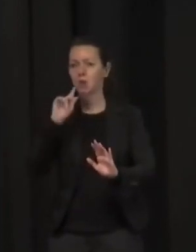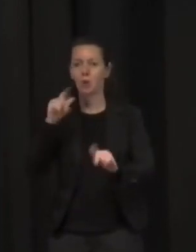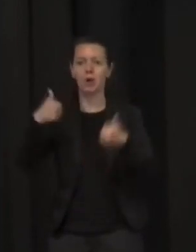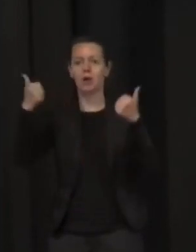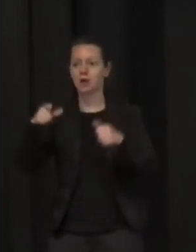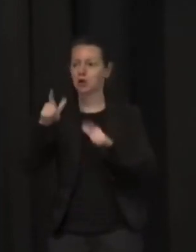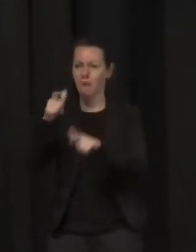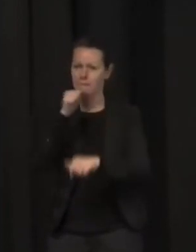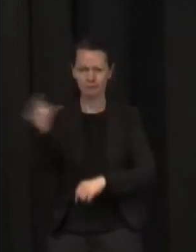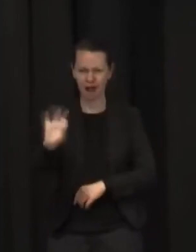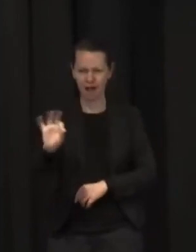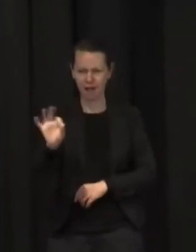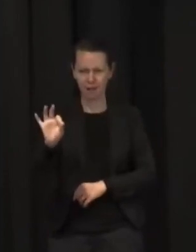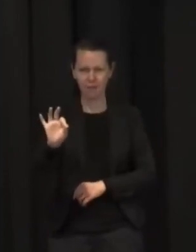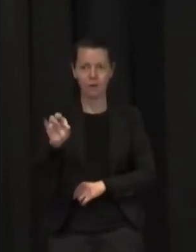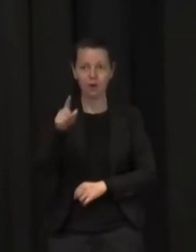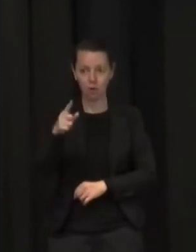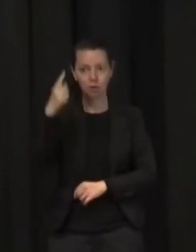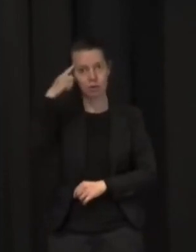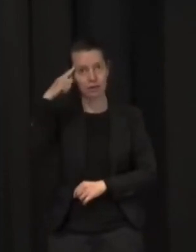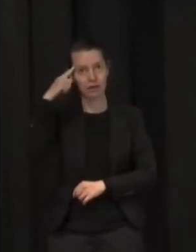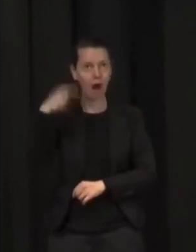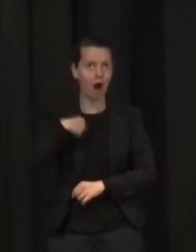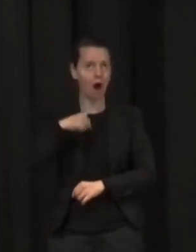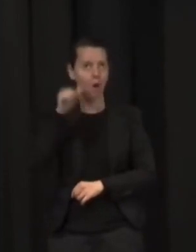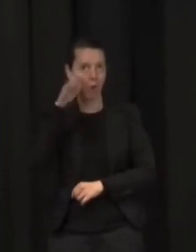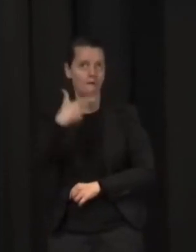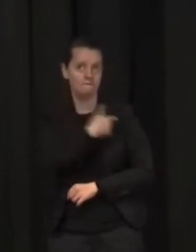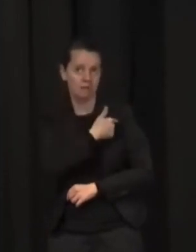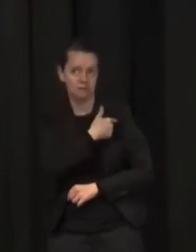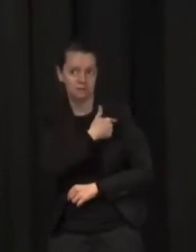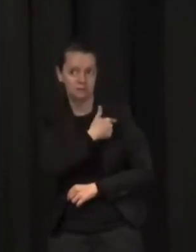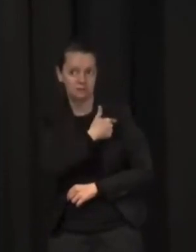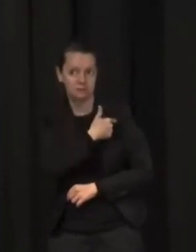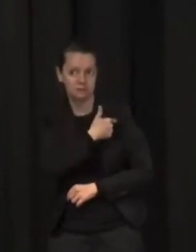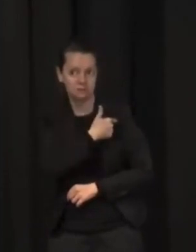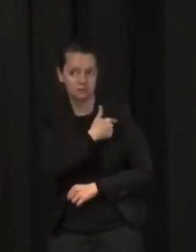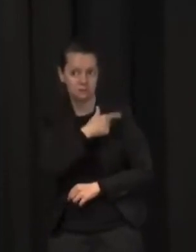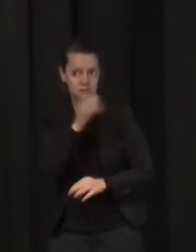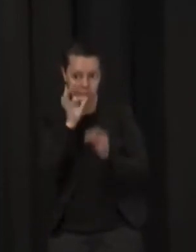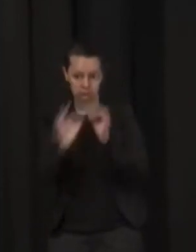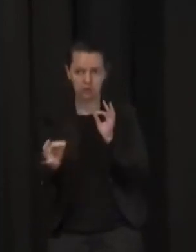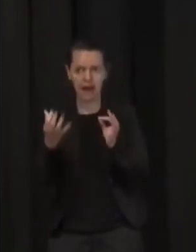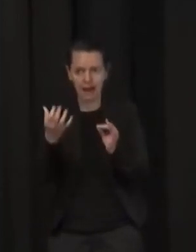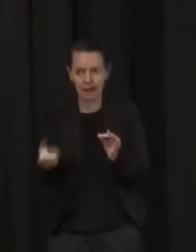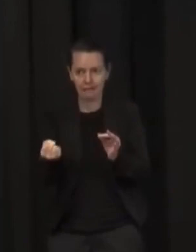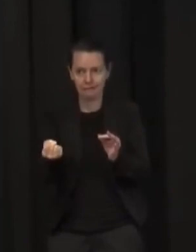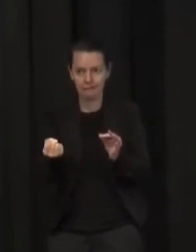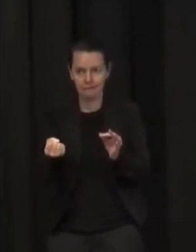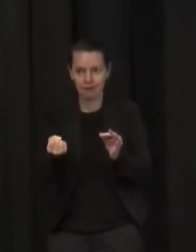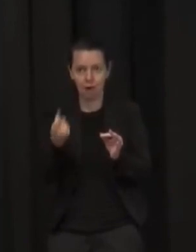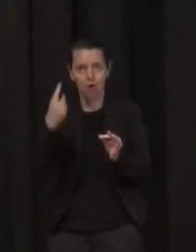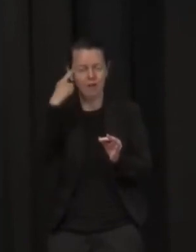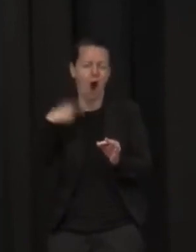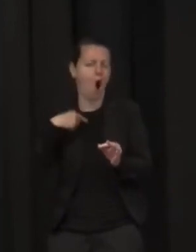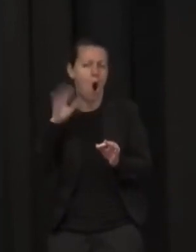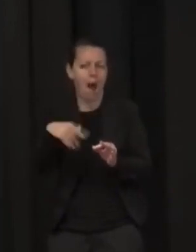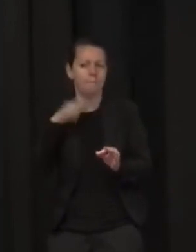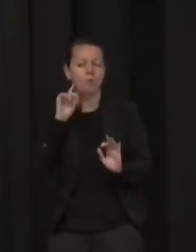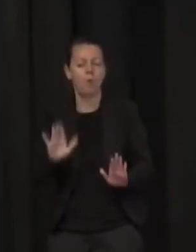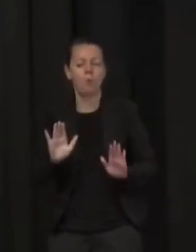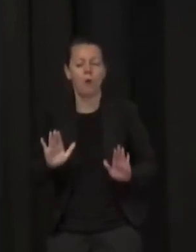go to the pub. No, if you make the judgment to not get vaccinated, and you reckon you can wait out us or the publican or whoever you